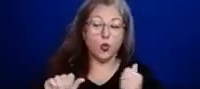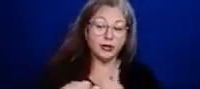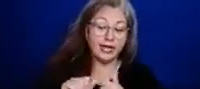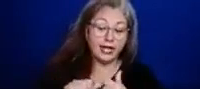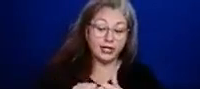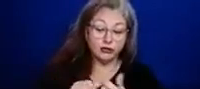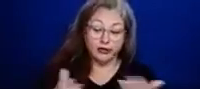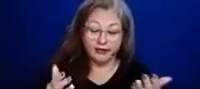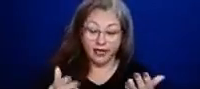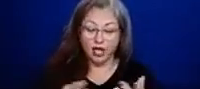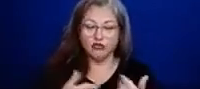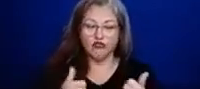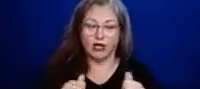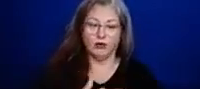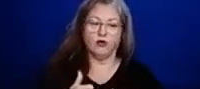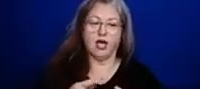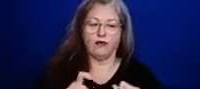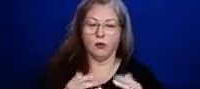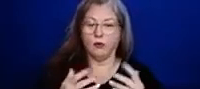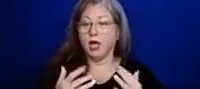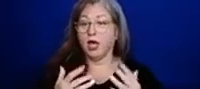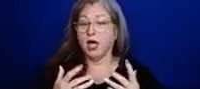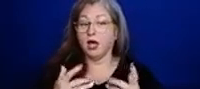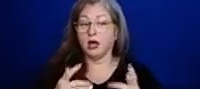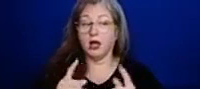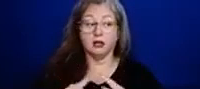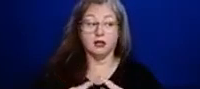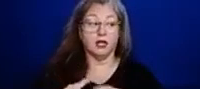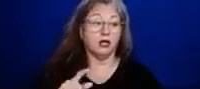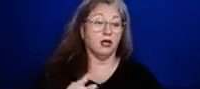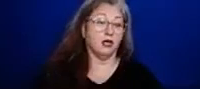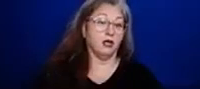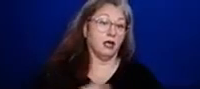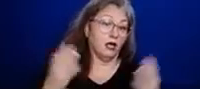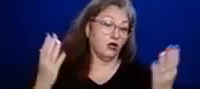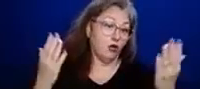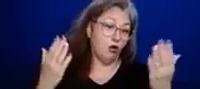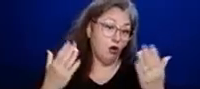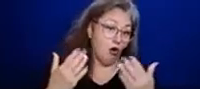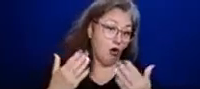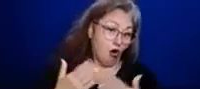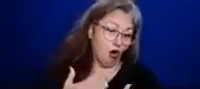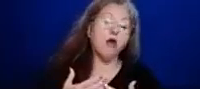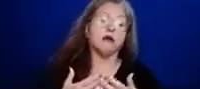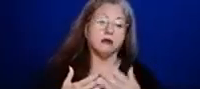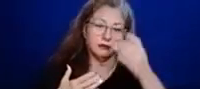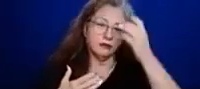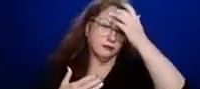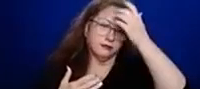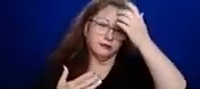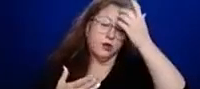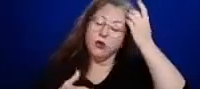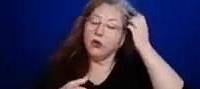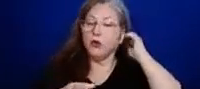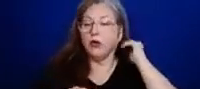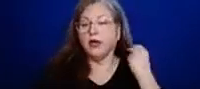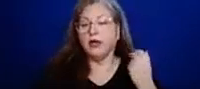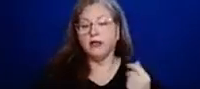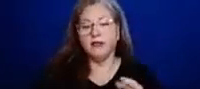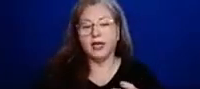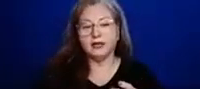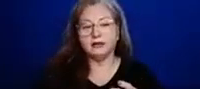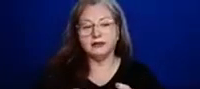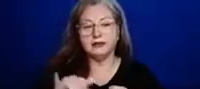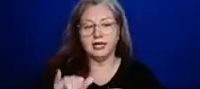can avoid. So they have to wait until it's dark in the night and things like those. So this is the Virgen